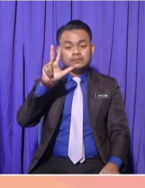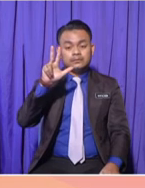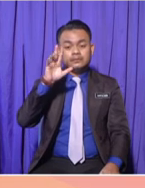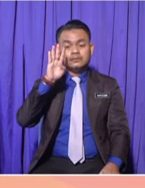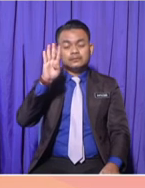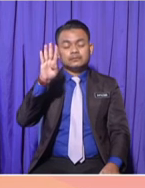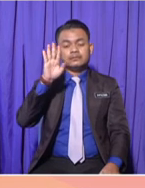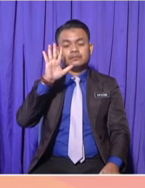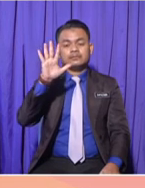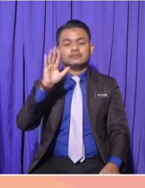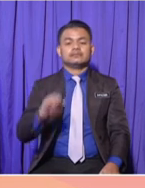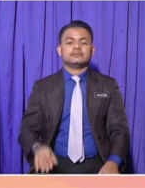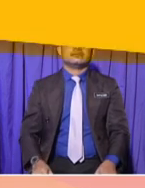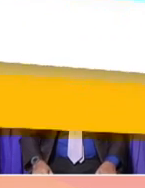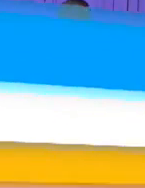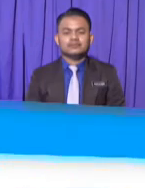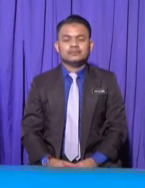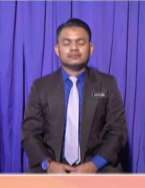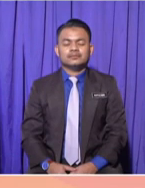345.